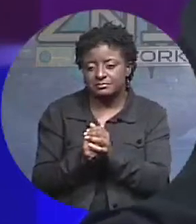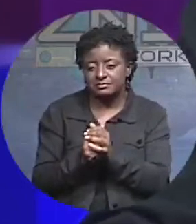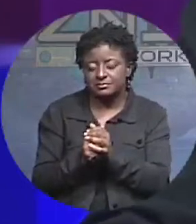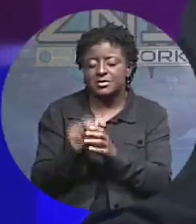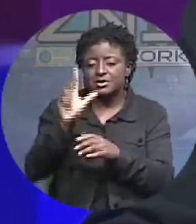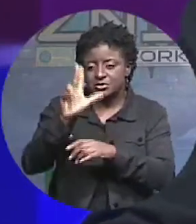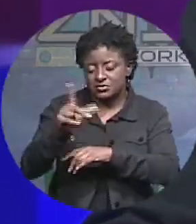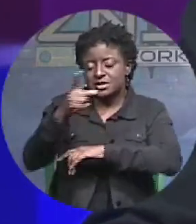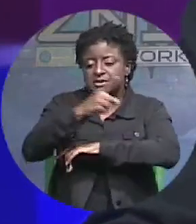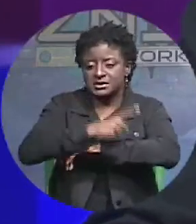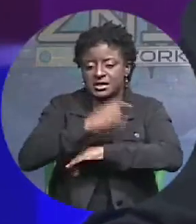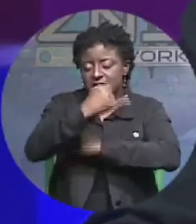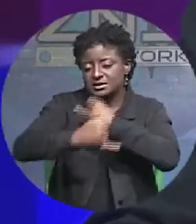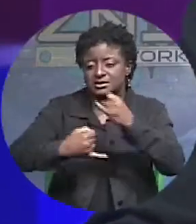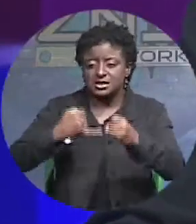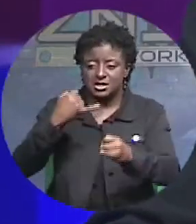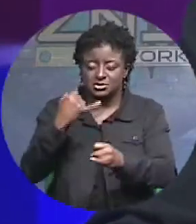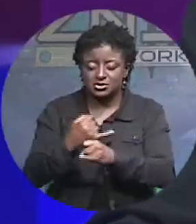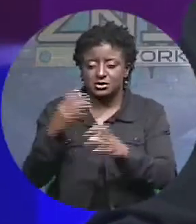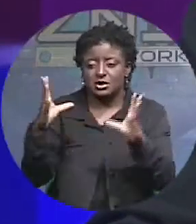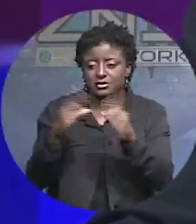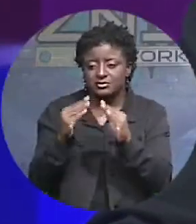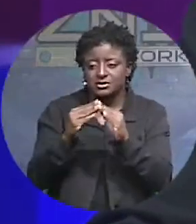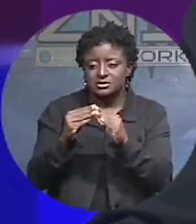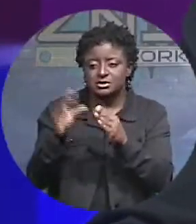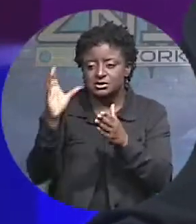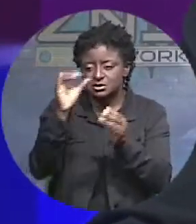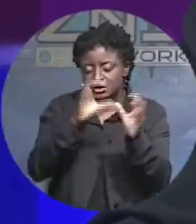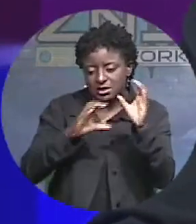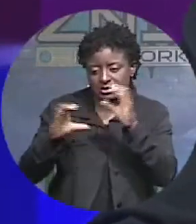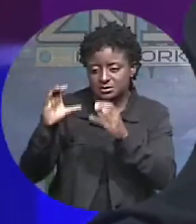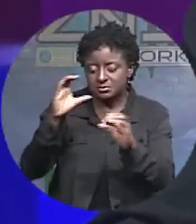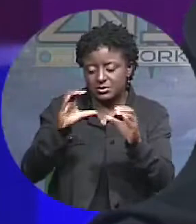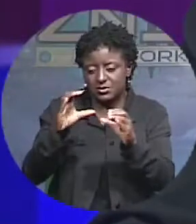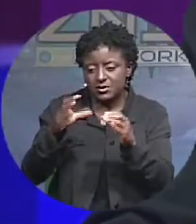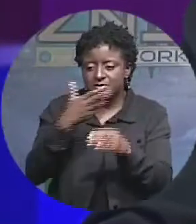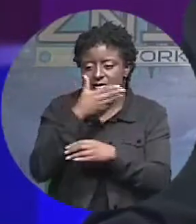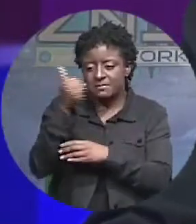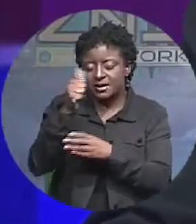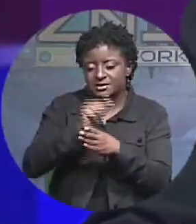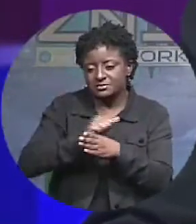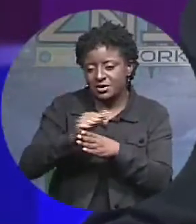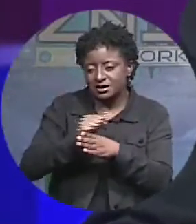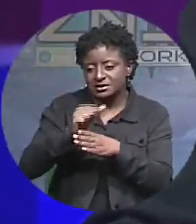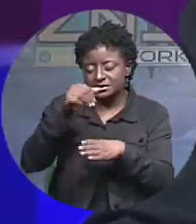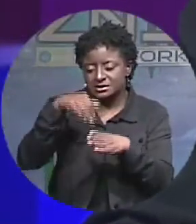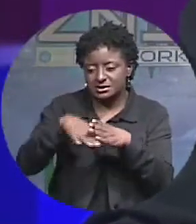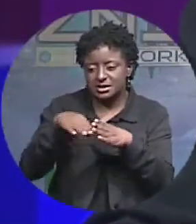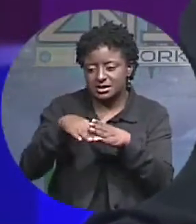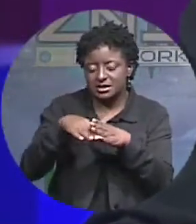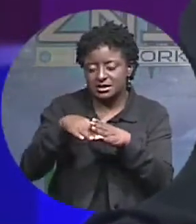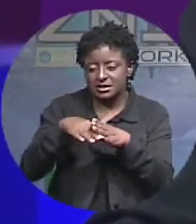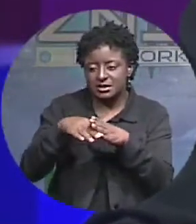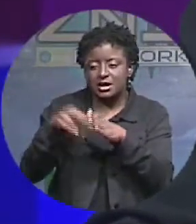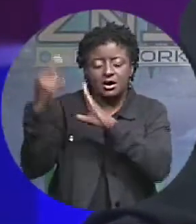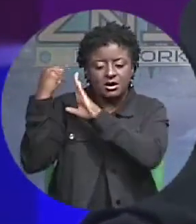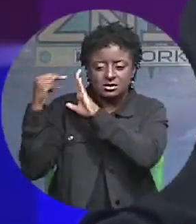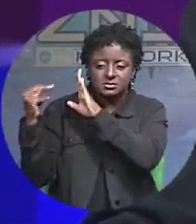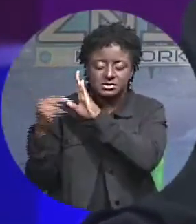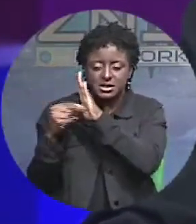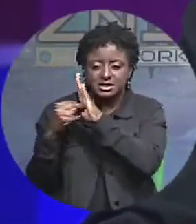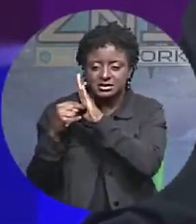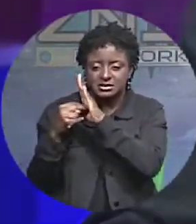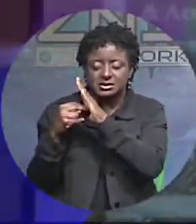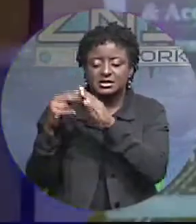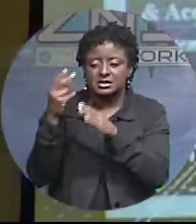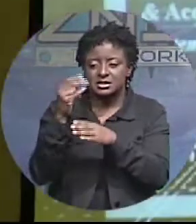A three-day international conference to explore the best practices in the country's tourism and hospitality industry is underway at the Atlantis Paradise Island Resort.